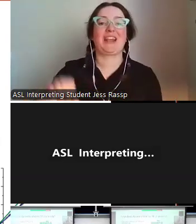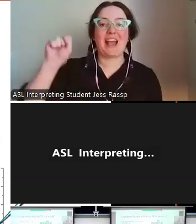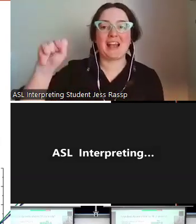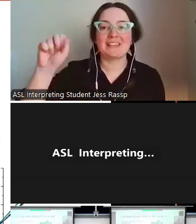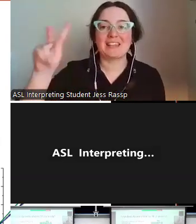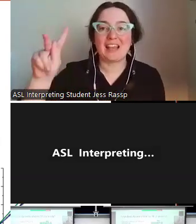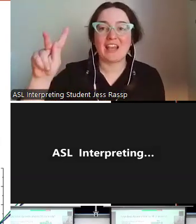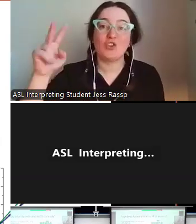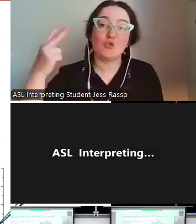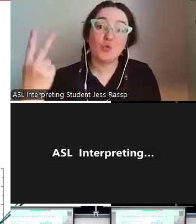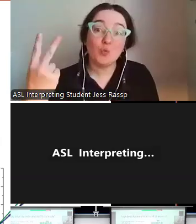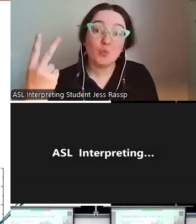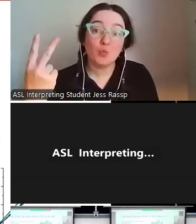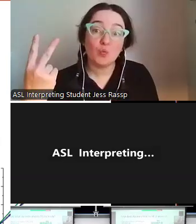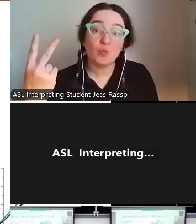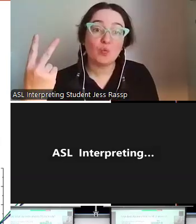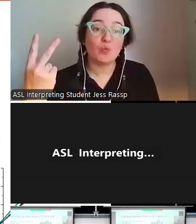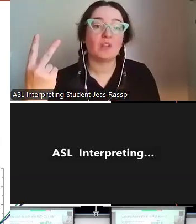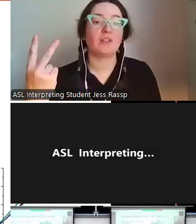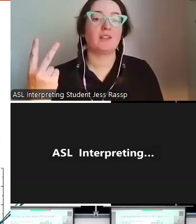SK2 has never,